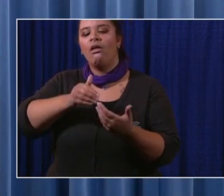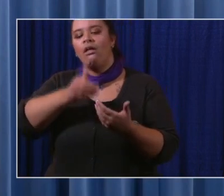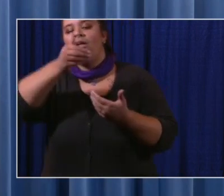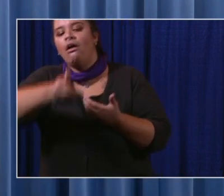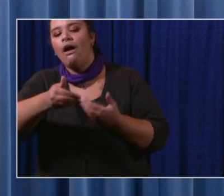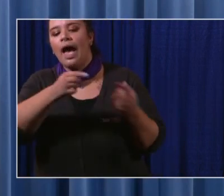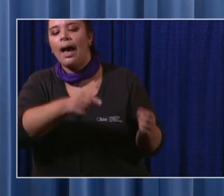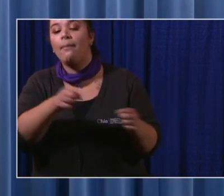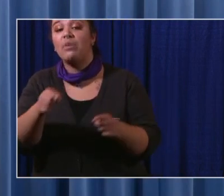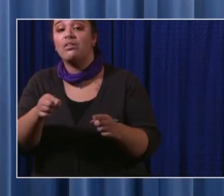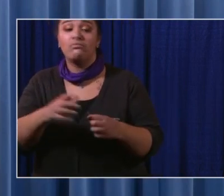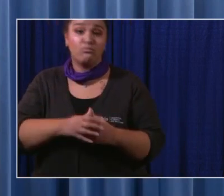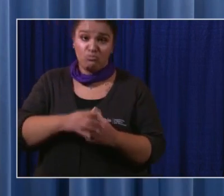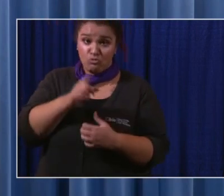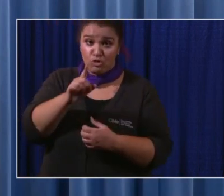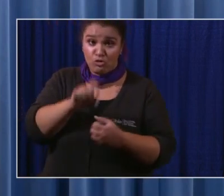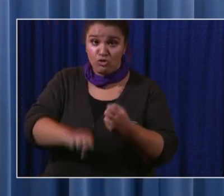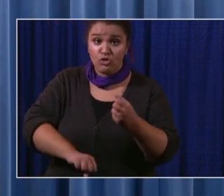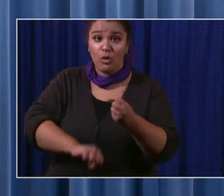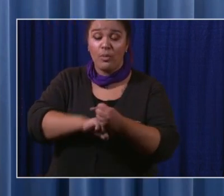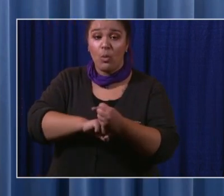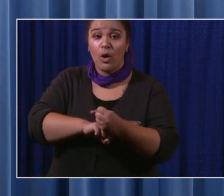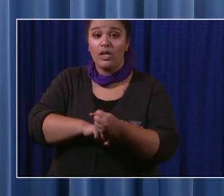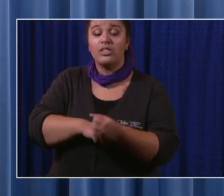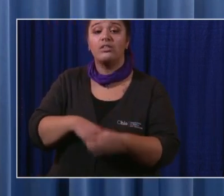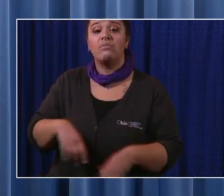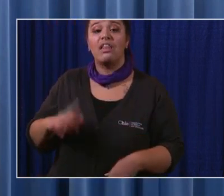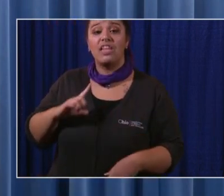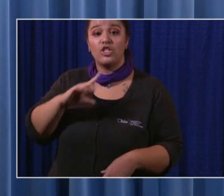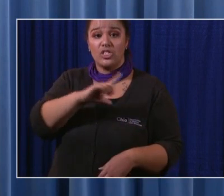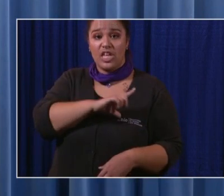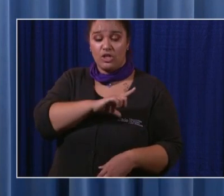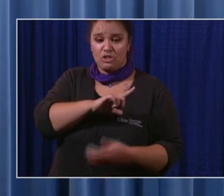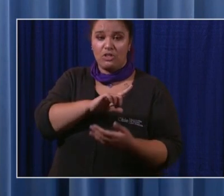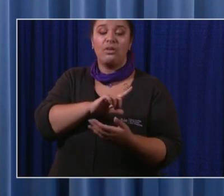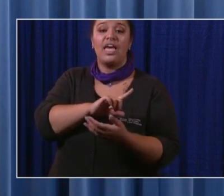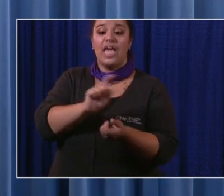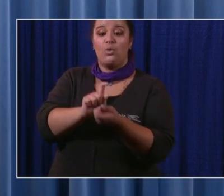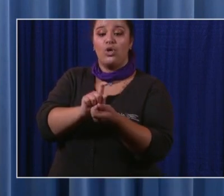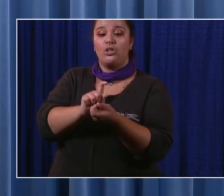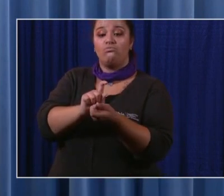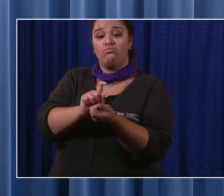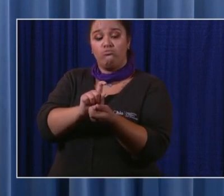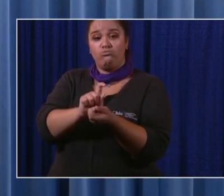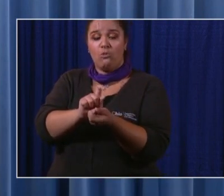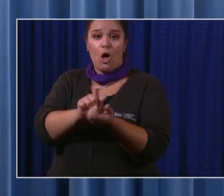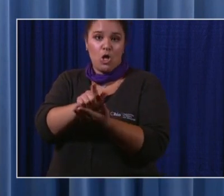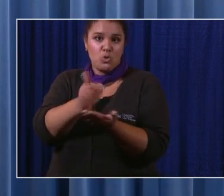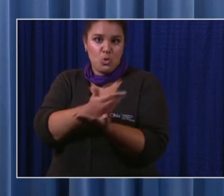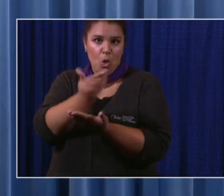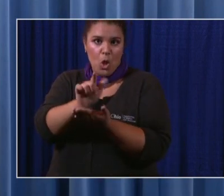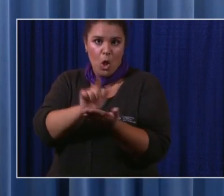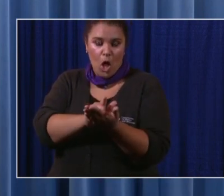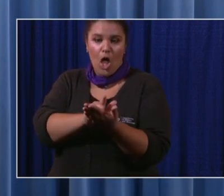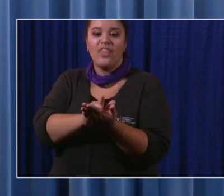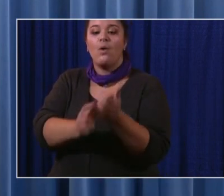support reform legislation that would eliminate so-called dark money campaign groups,